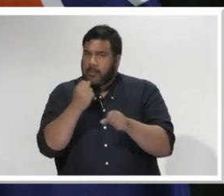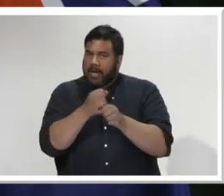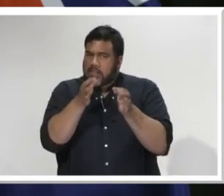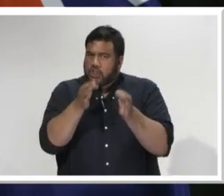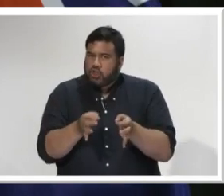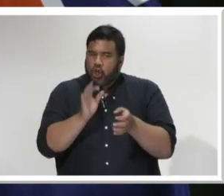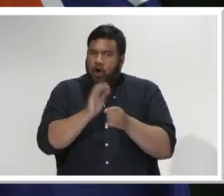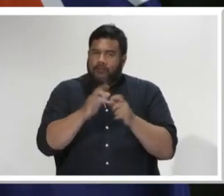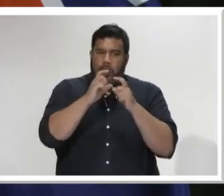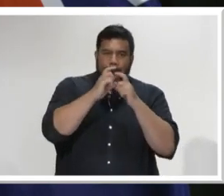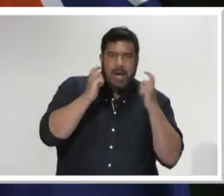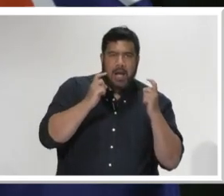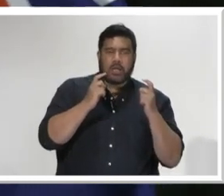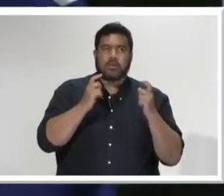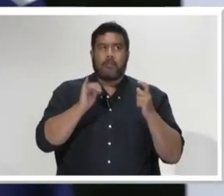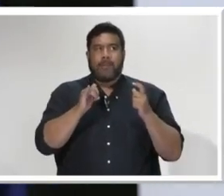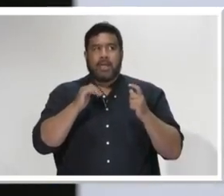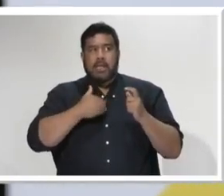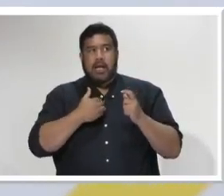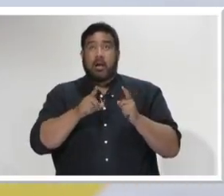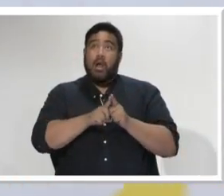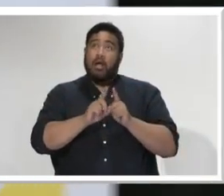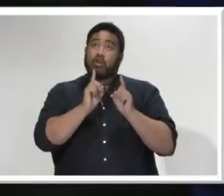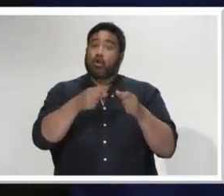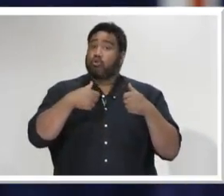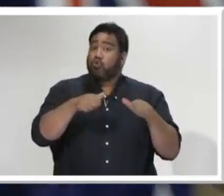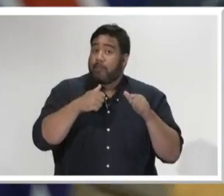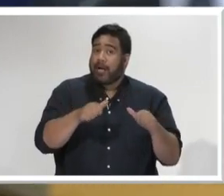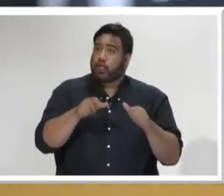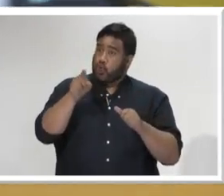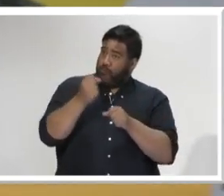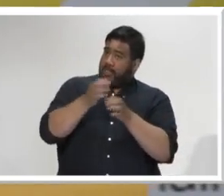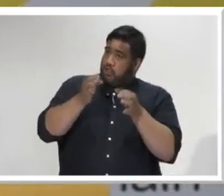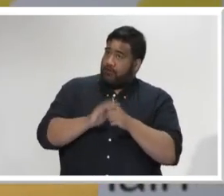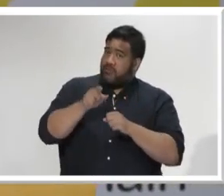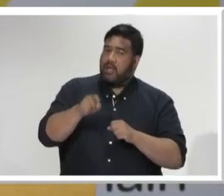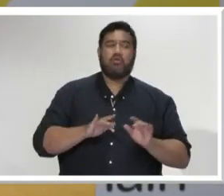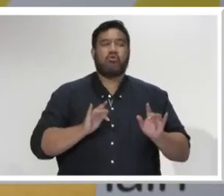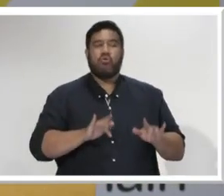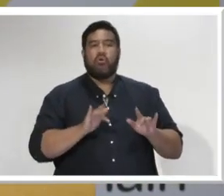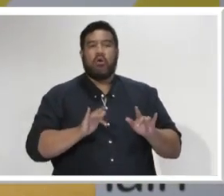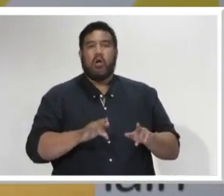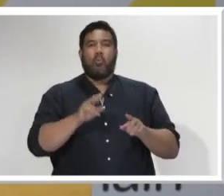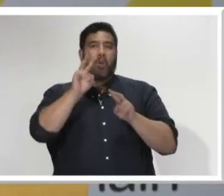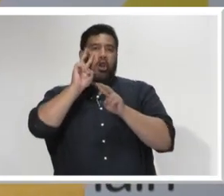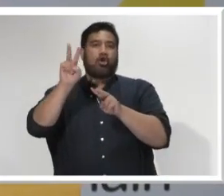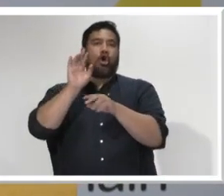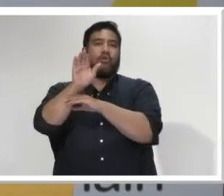like supermarkets? No, not at this point. We continue to look at the international evidence. And this is one of the things we're looking